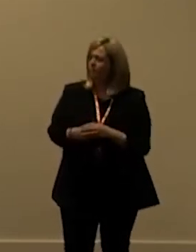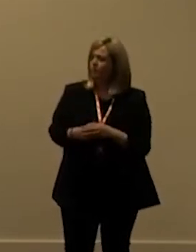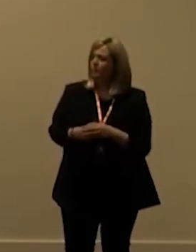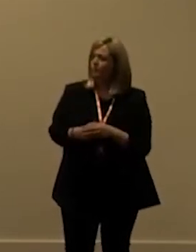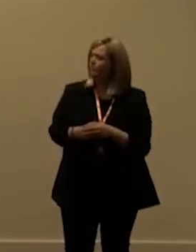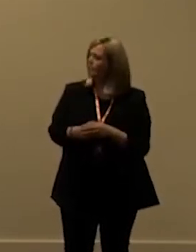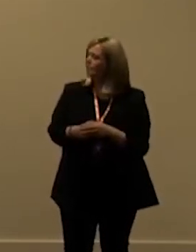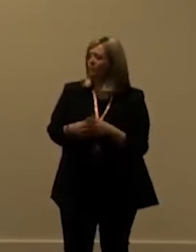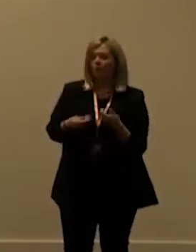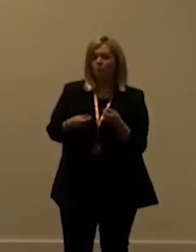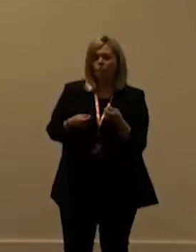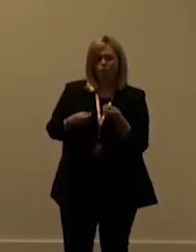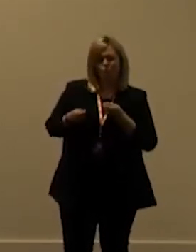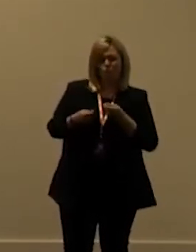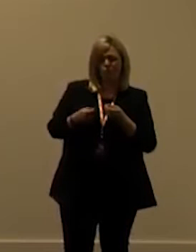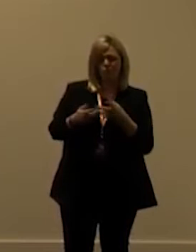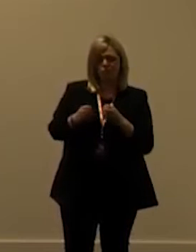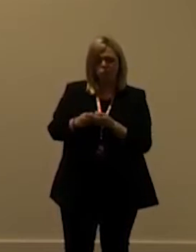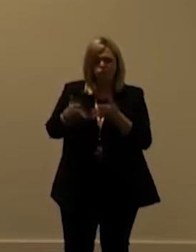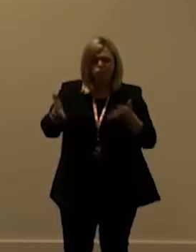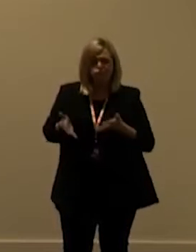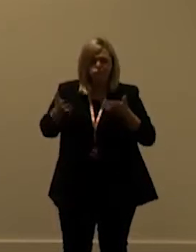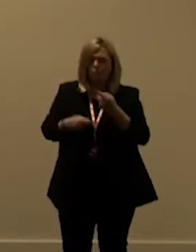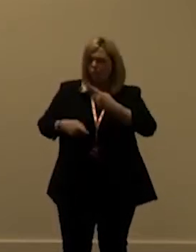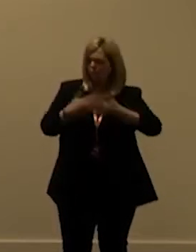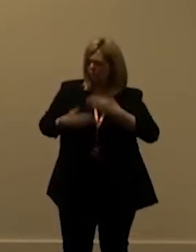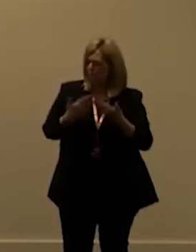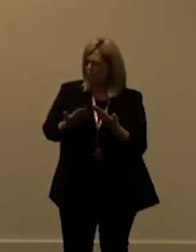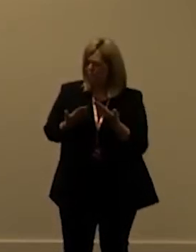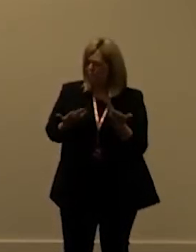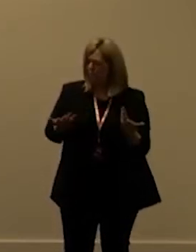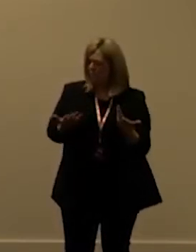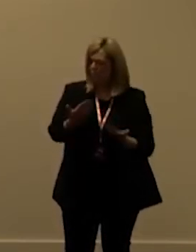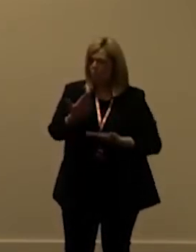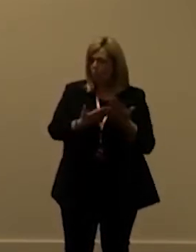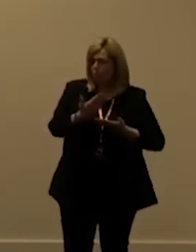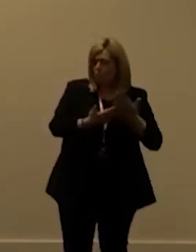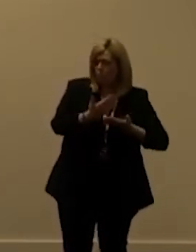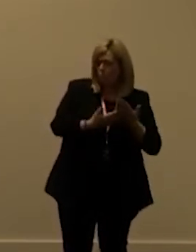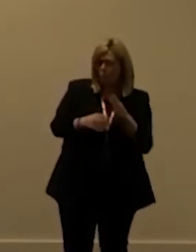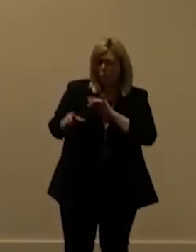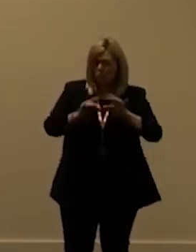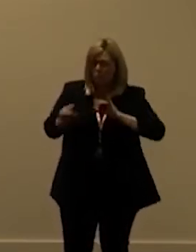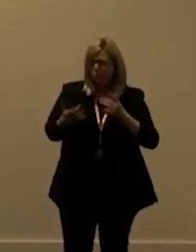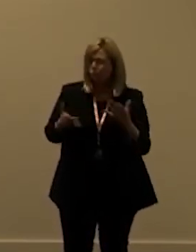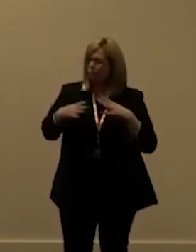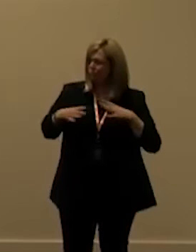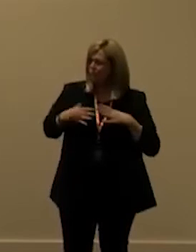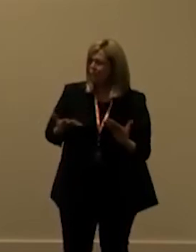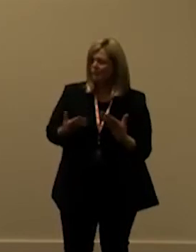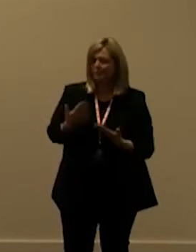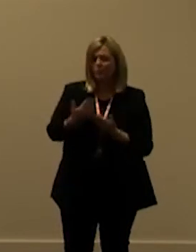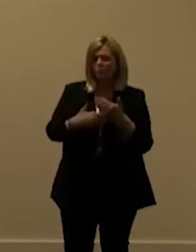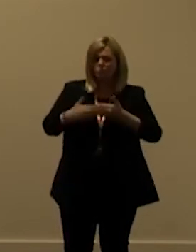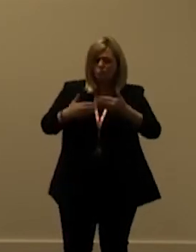that, our configurations options are constantly expanding. Yeah, so we constantly have new options available and new kind of settings that we